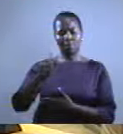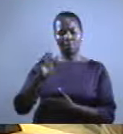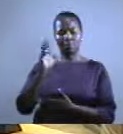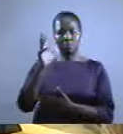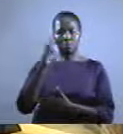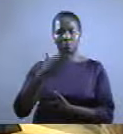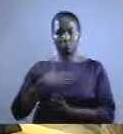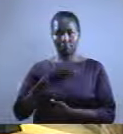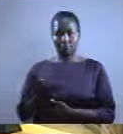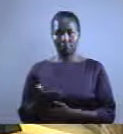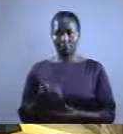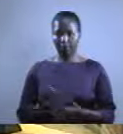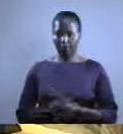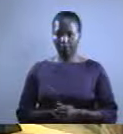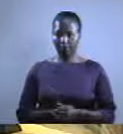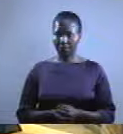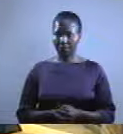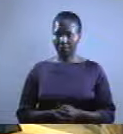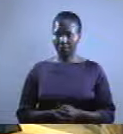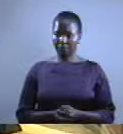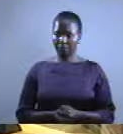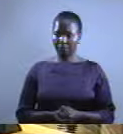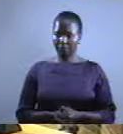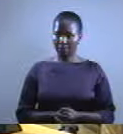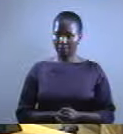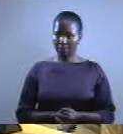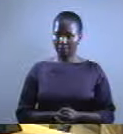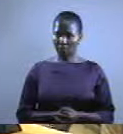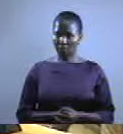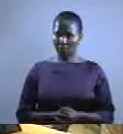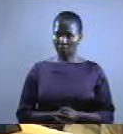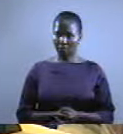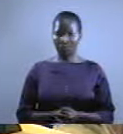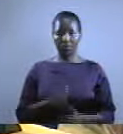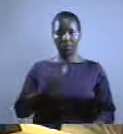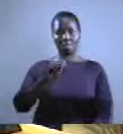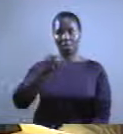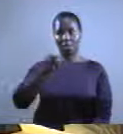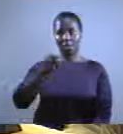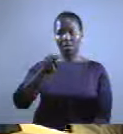Oh. Thank you. I didn't see it here. ANC?